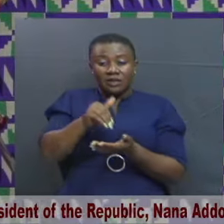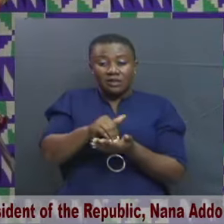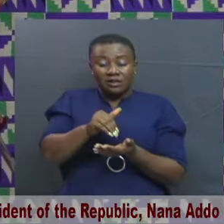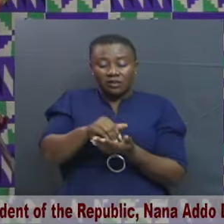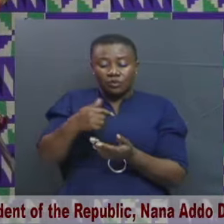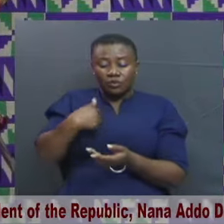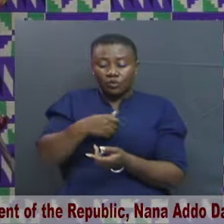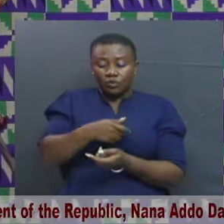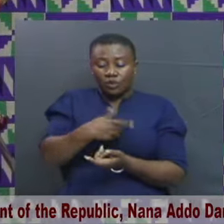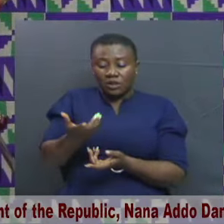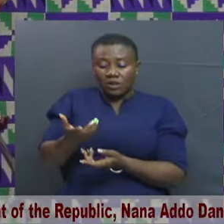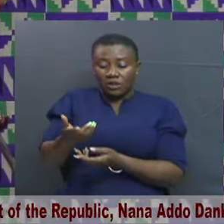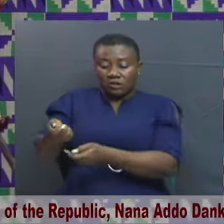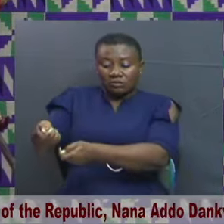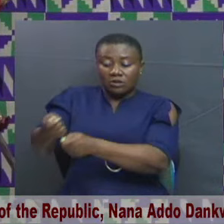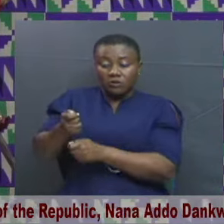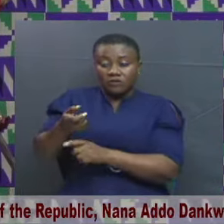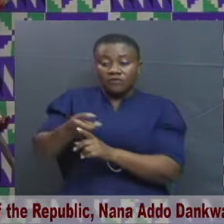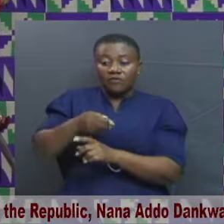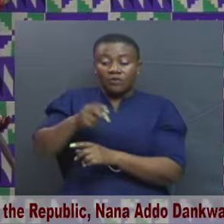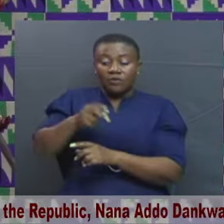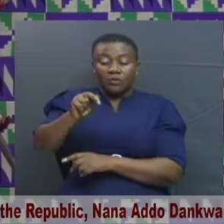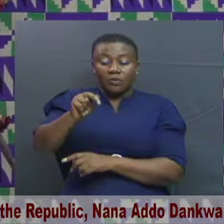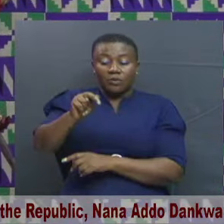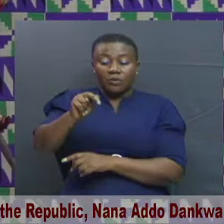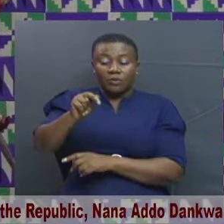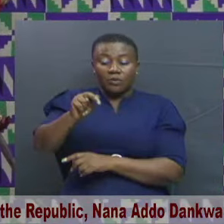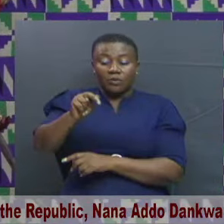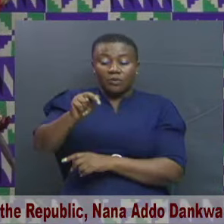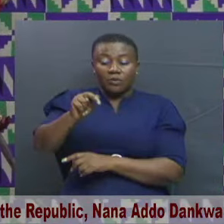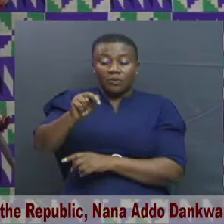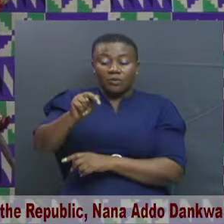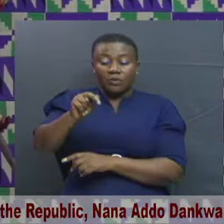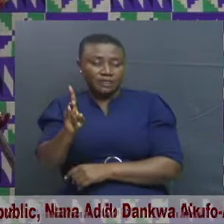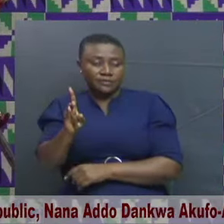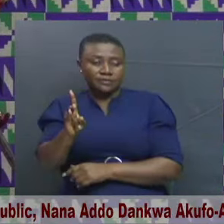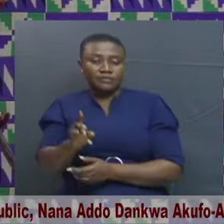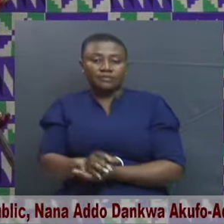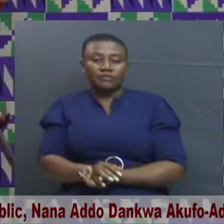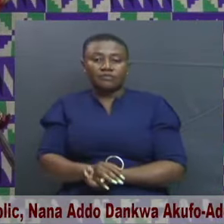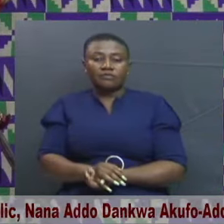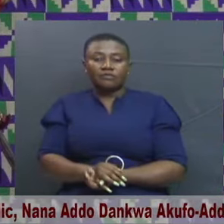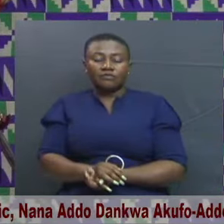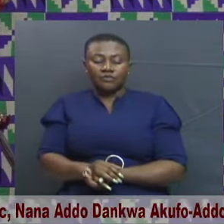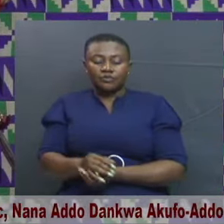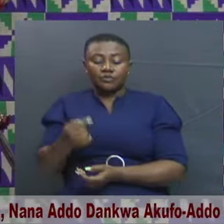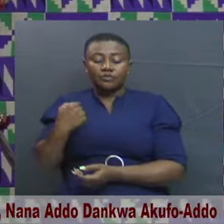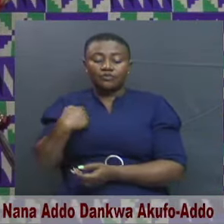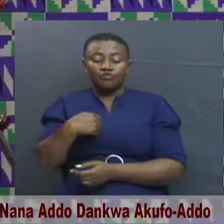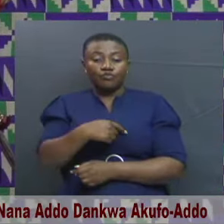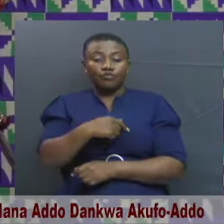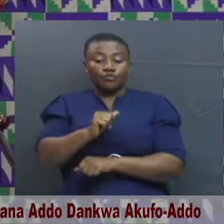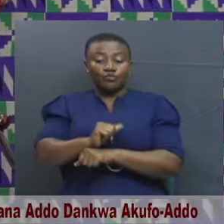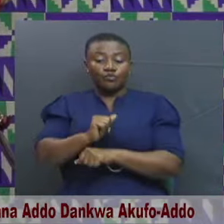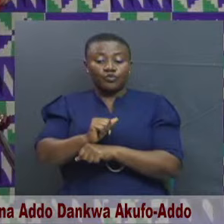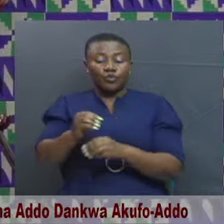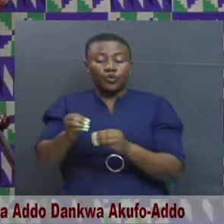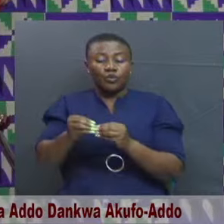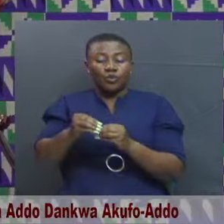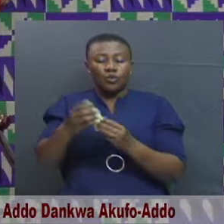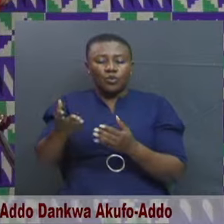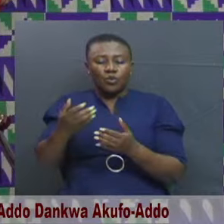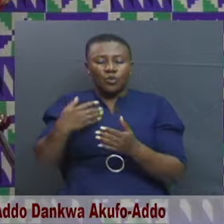inherited when we came into office in 2017 we have thus far enrolled